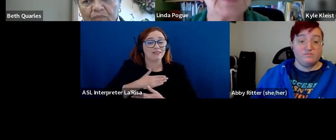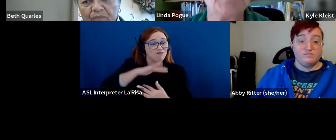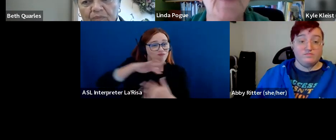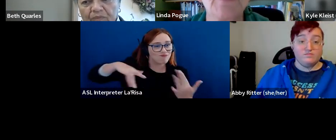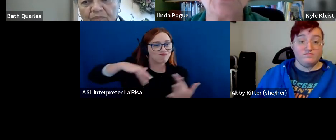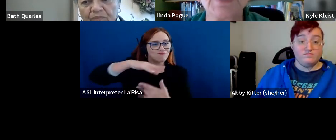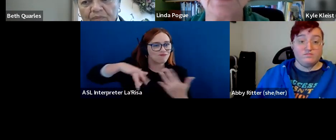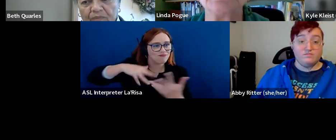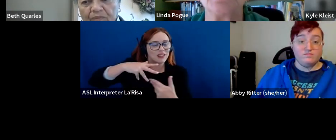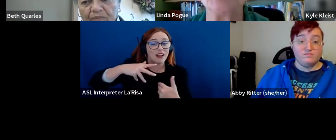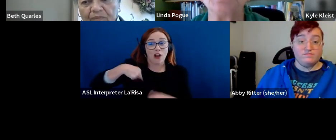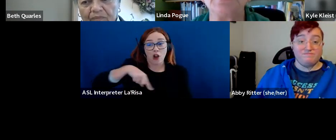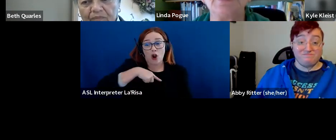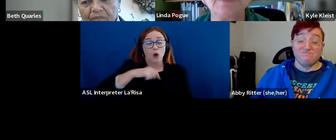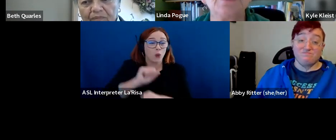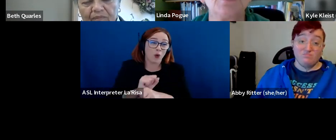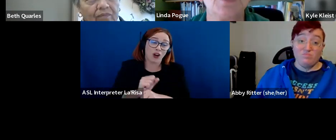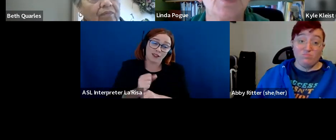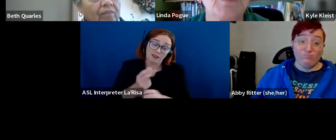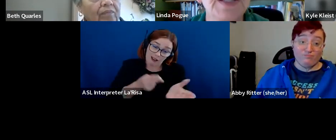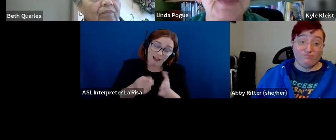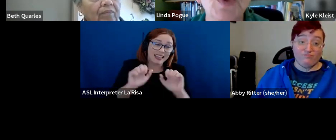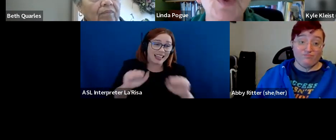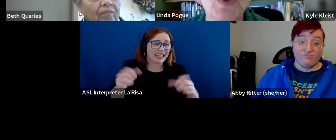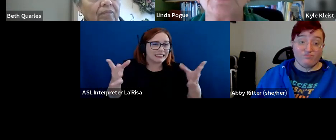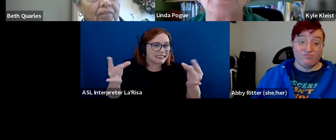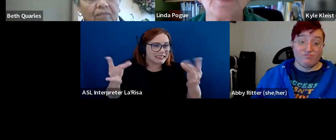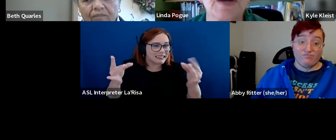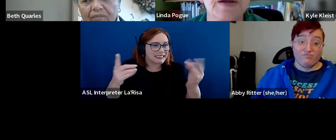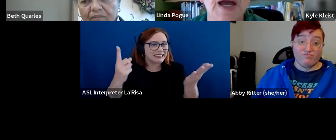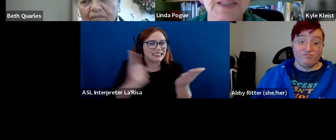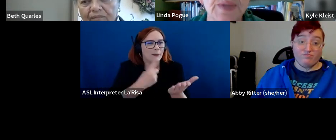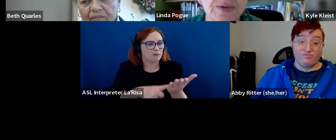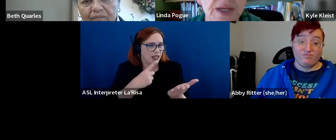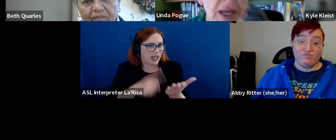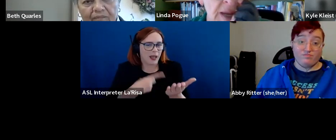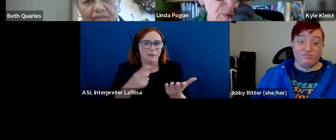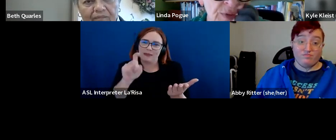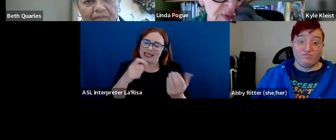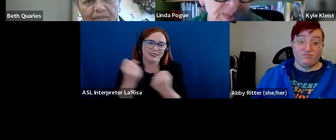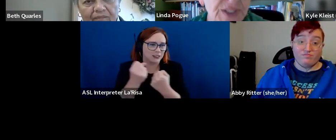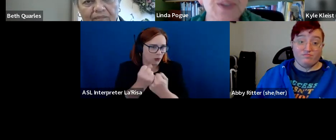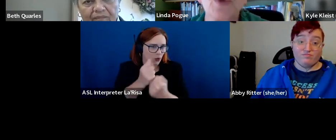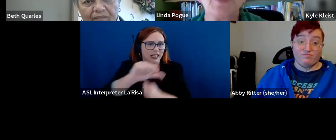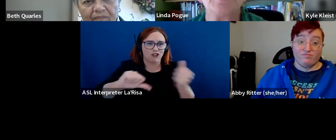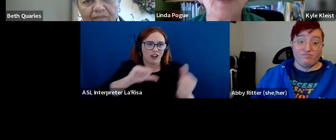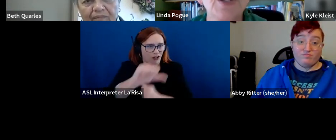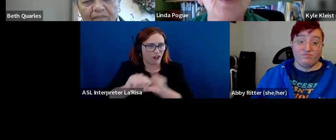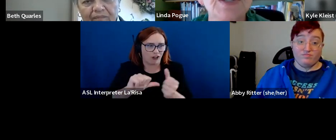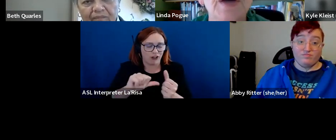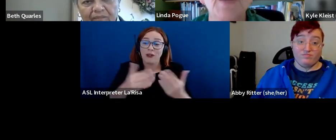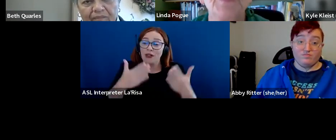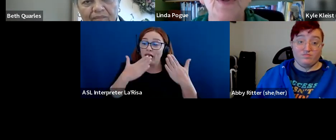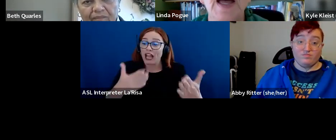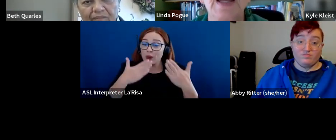be honest, can be very tricky at times. We need to be supportive of one another as we do the important things we do. So thank